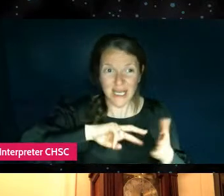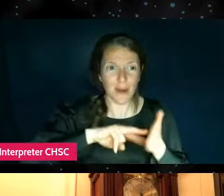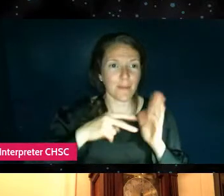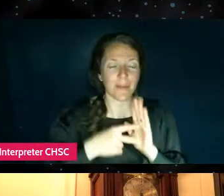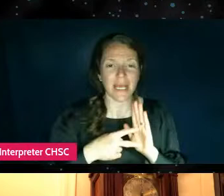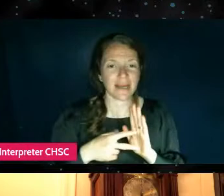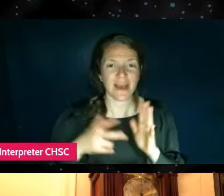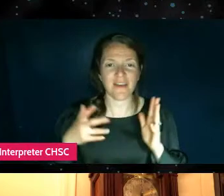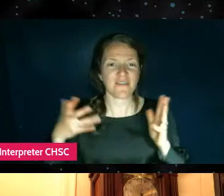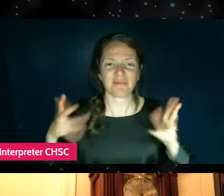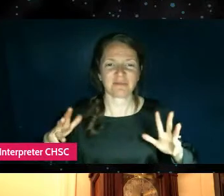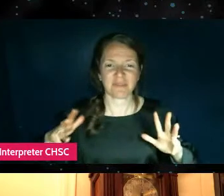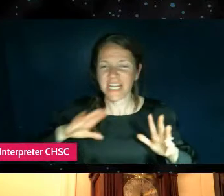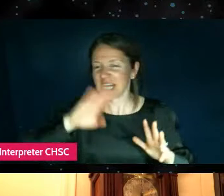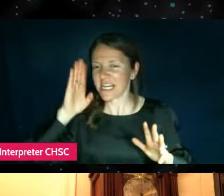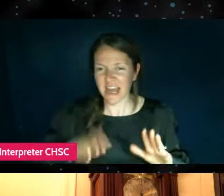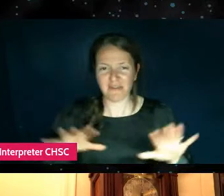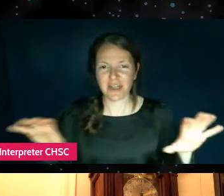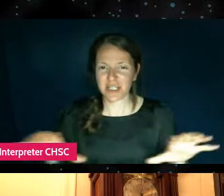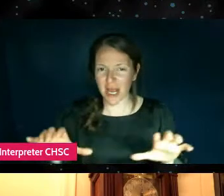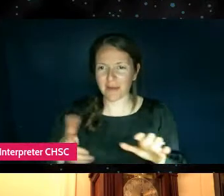before. I think that,